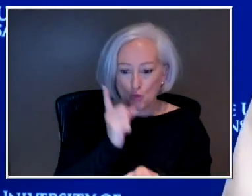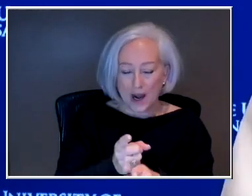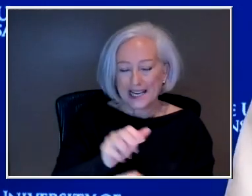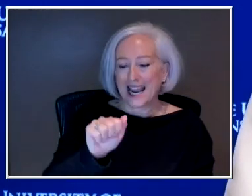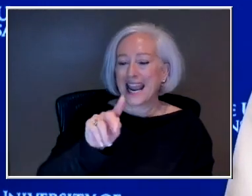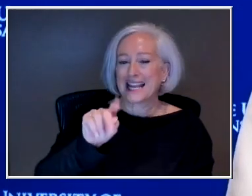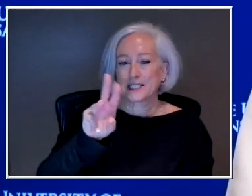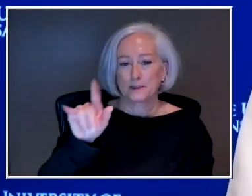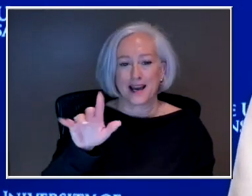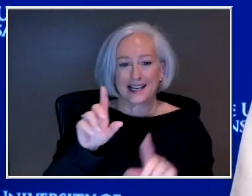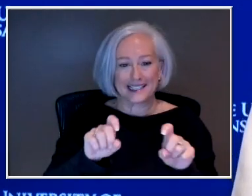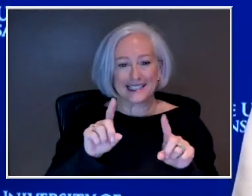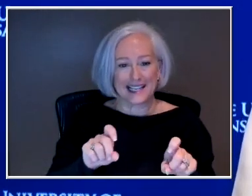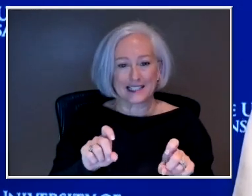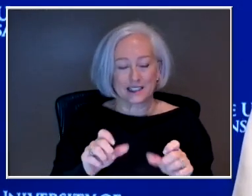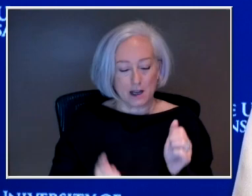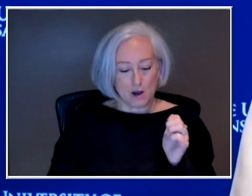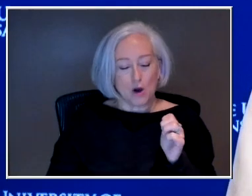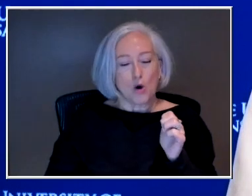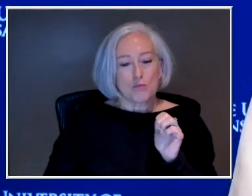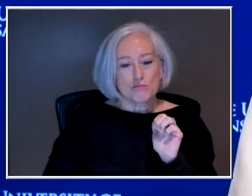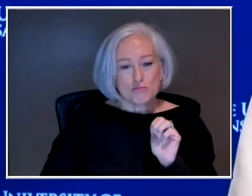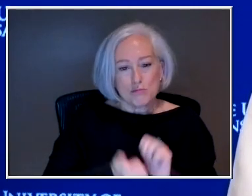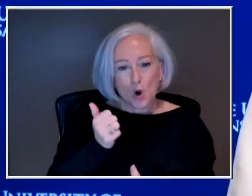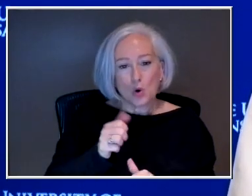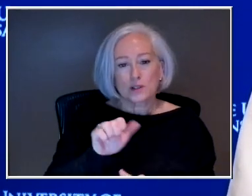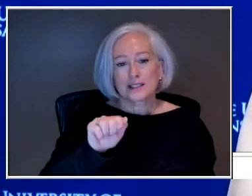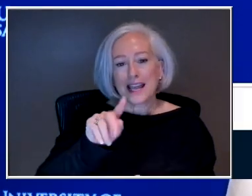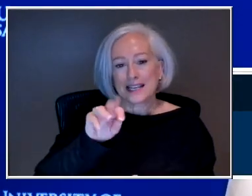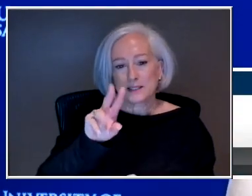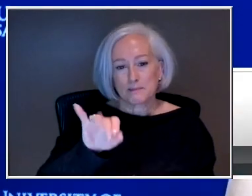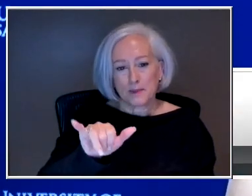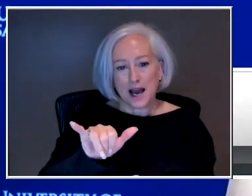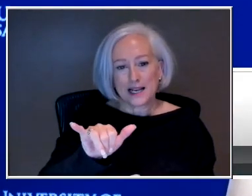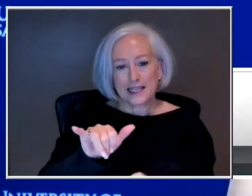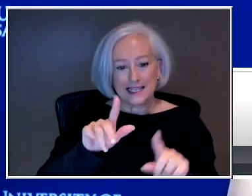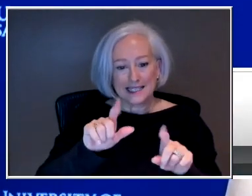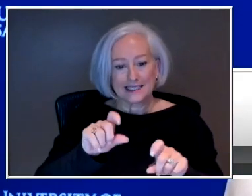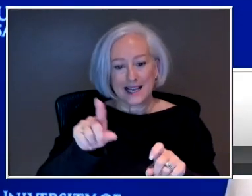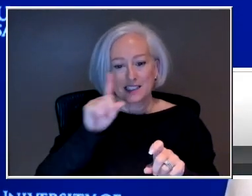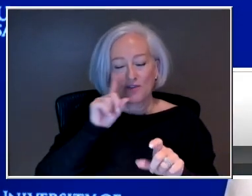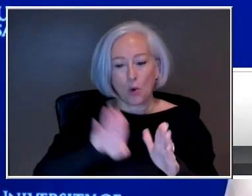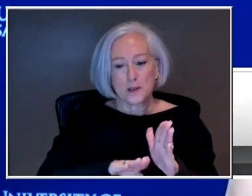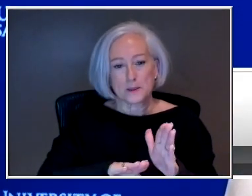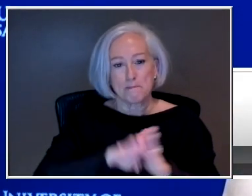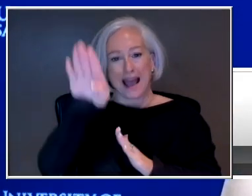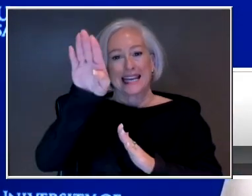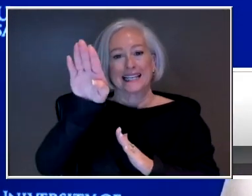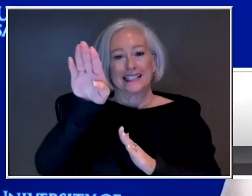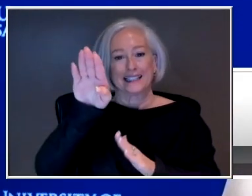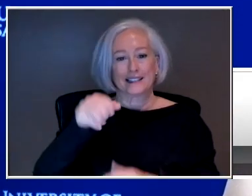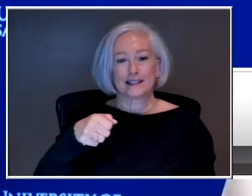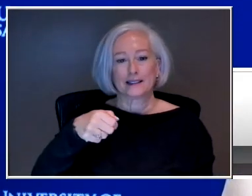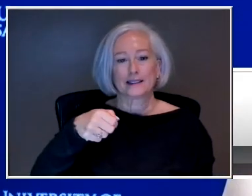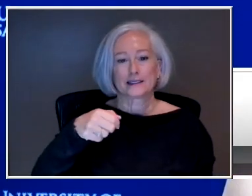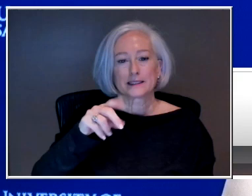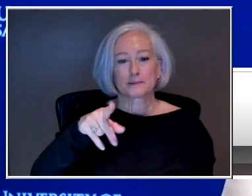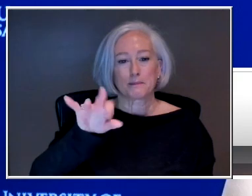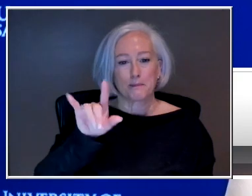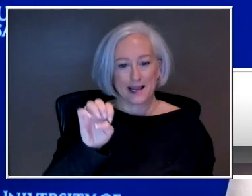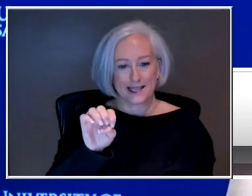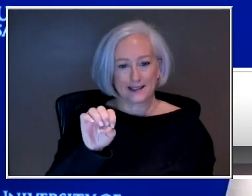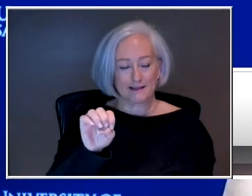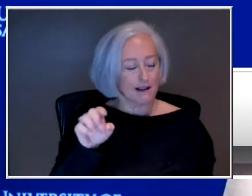most of the antibody tests that are around test for spike, looking for spike. That will not tell you if you